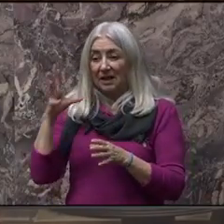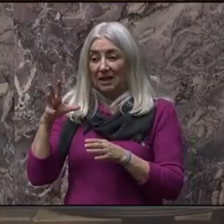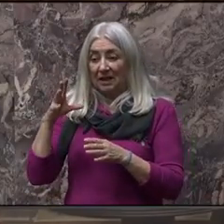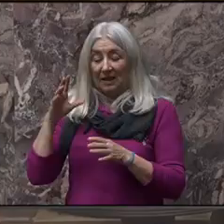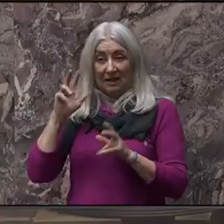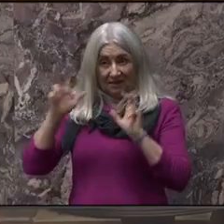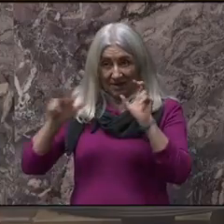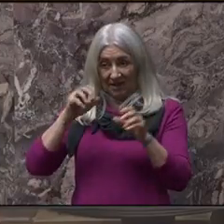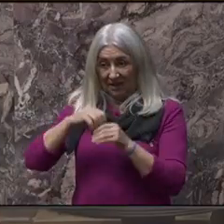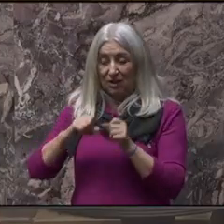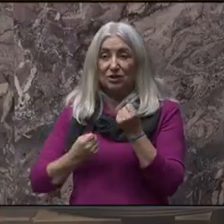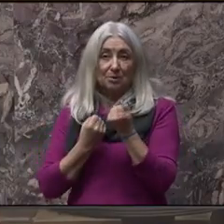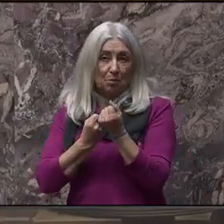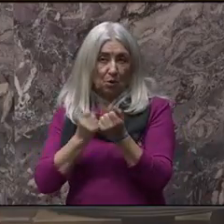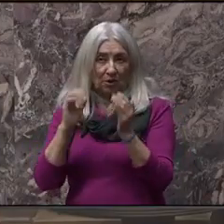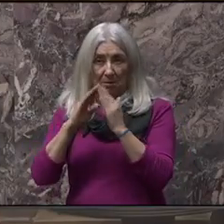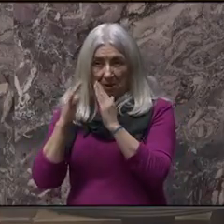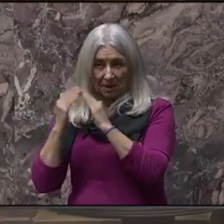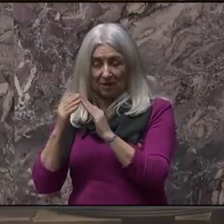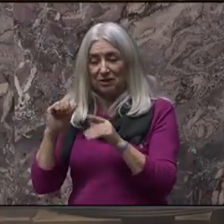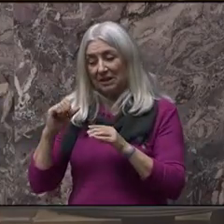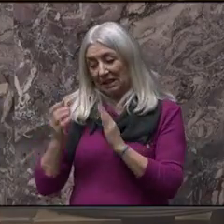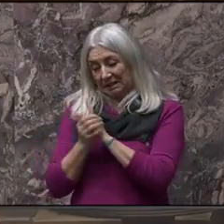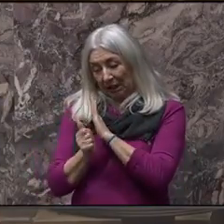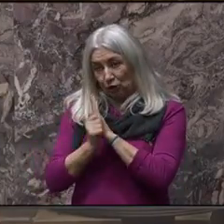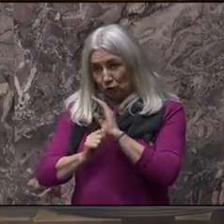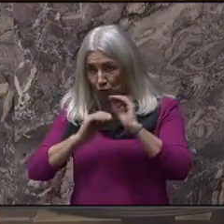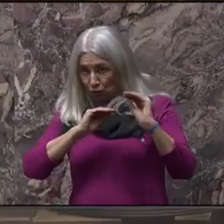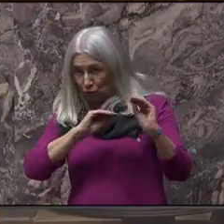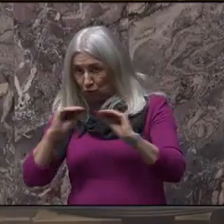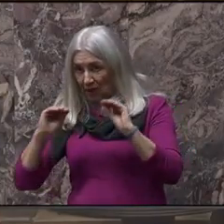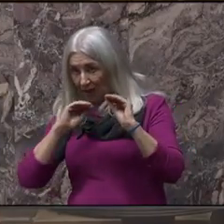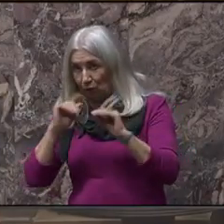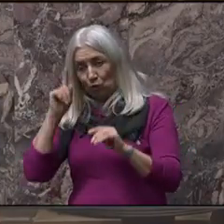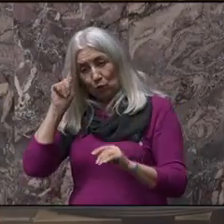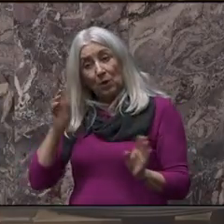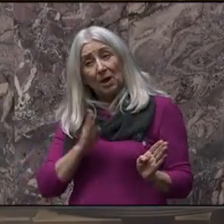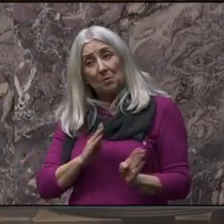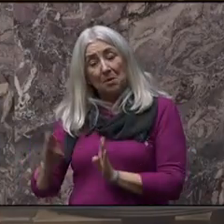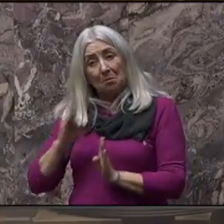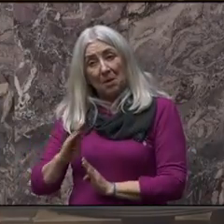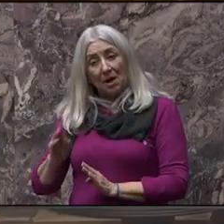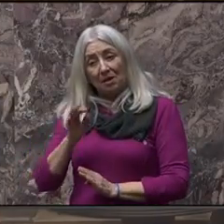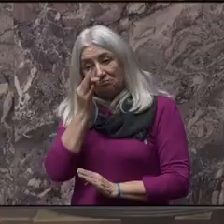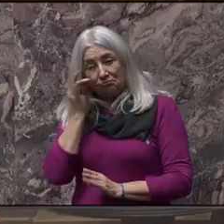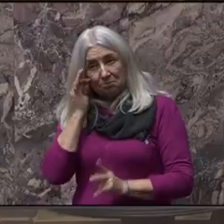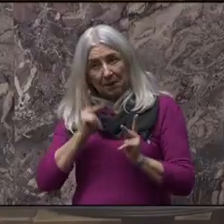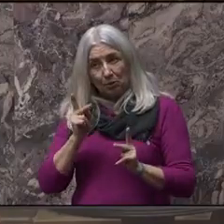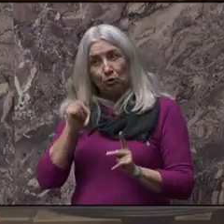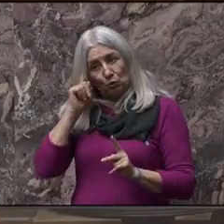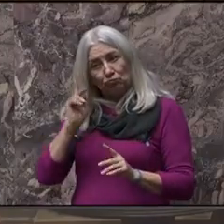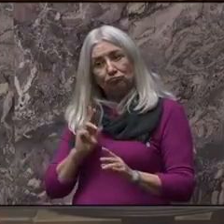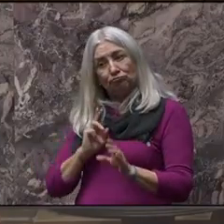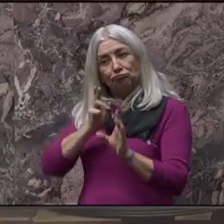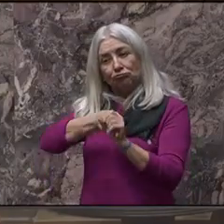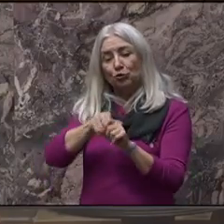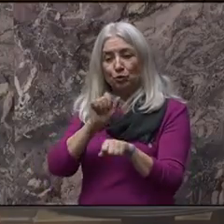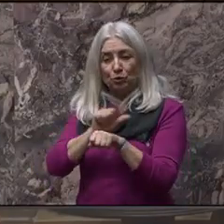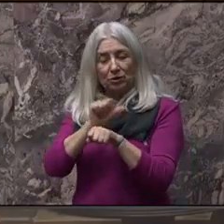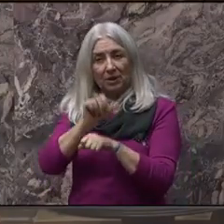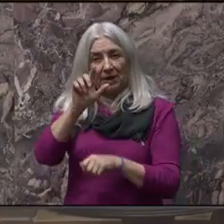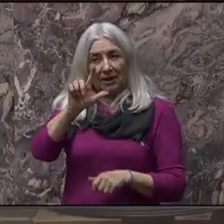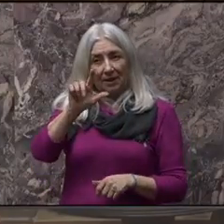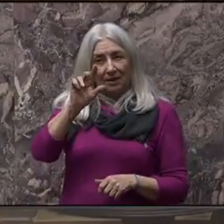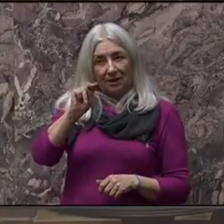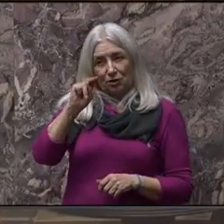support community-driven skills training to prepare Aboriginal people for LNG opportunities.